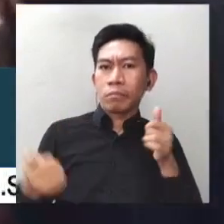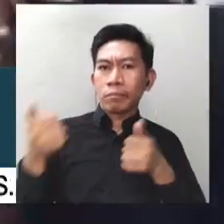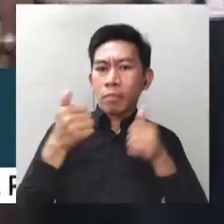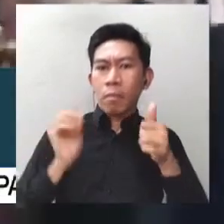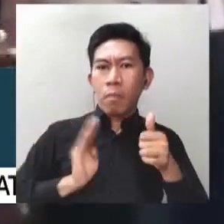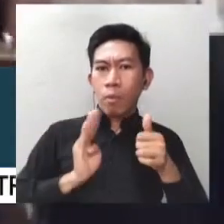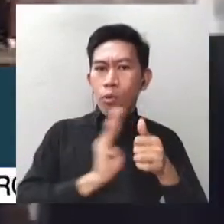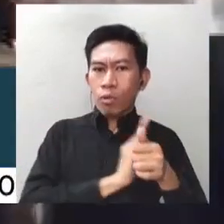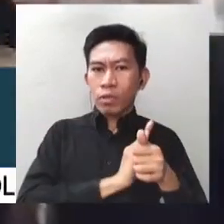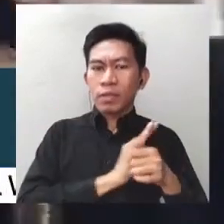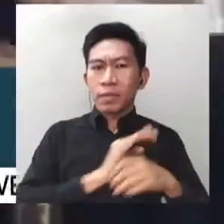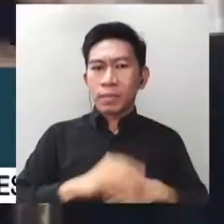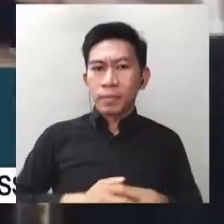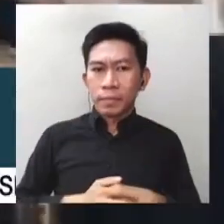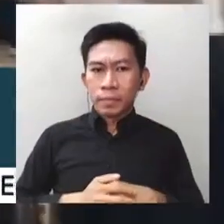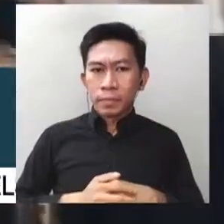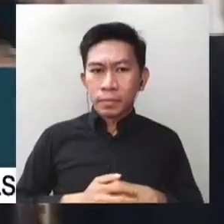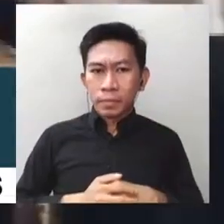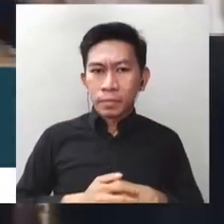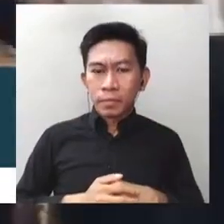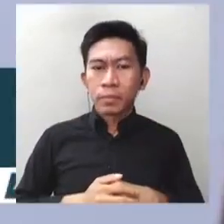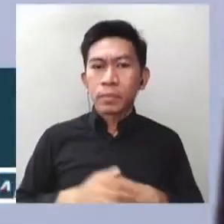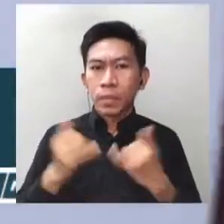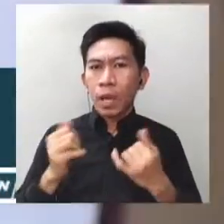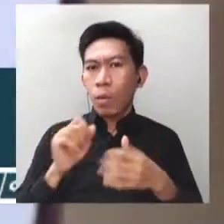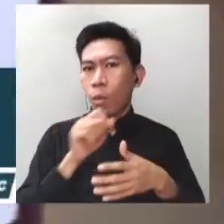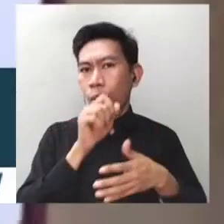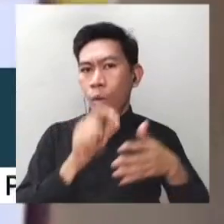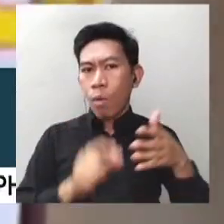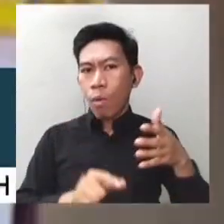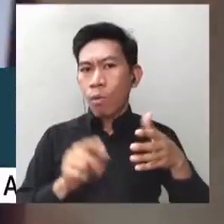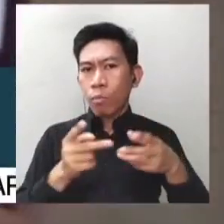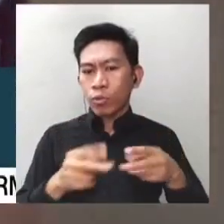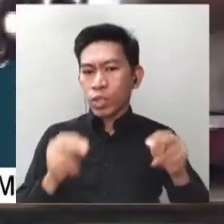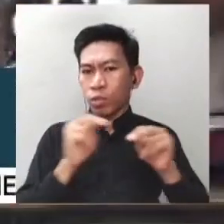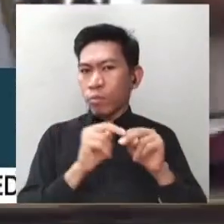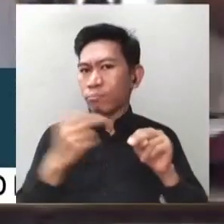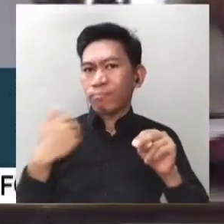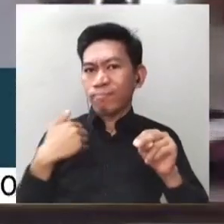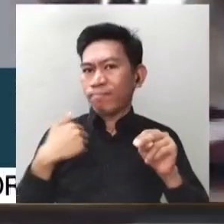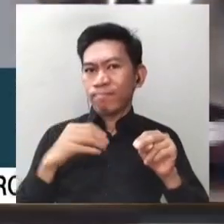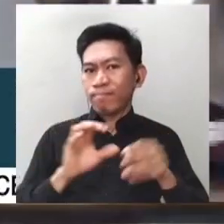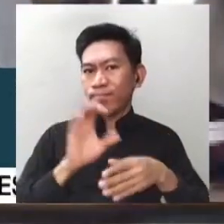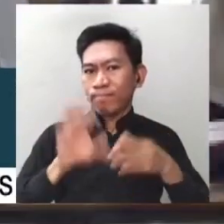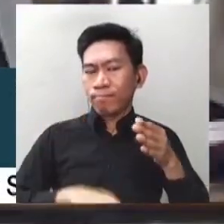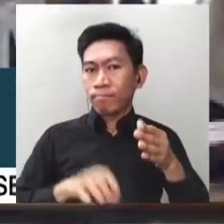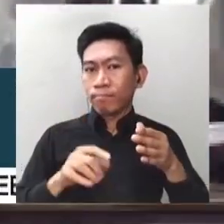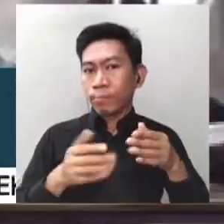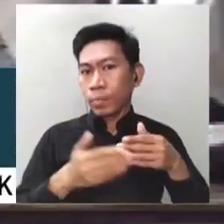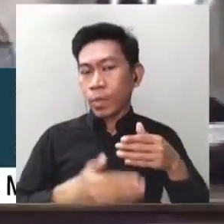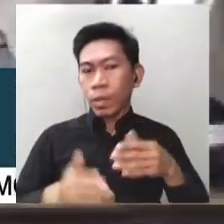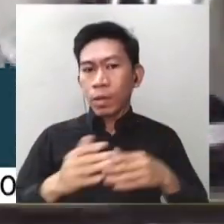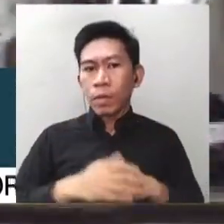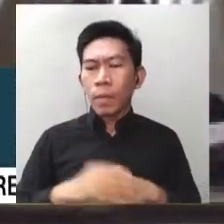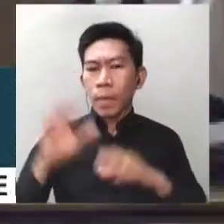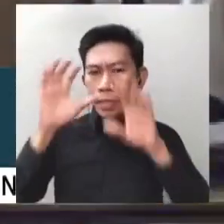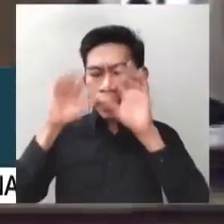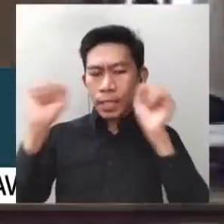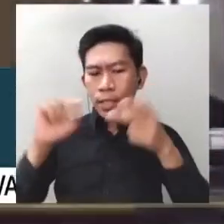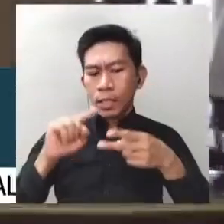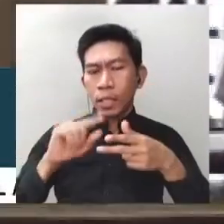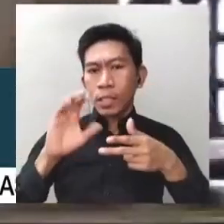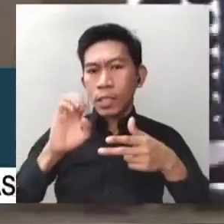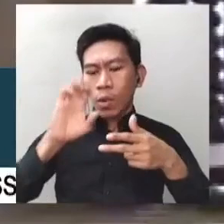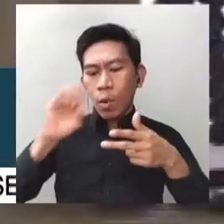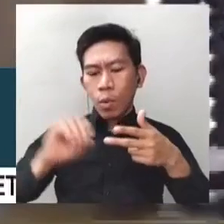before the September 27 deadline, all positions on the board are yet to be filled. These include a president, a CEO, two regular